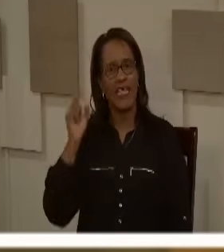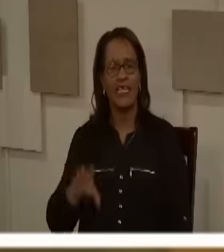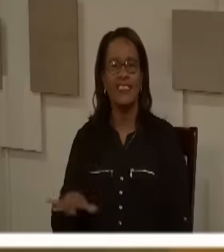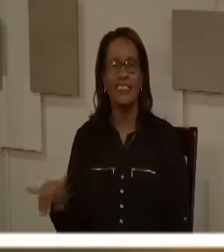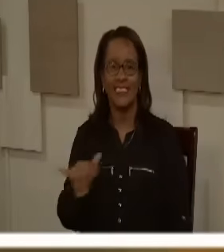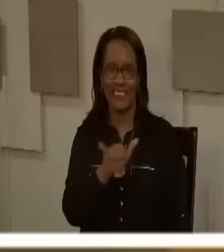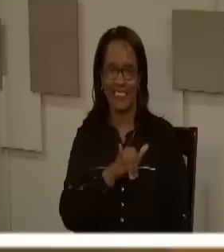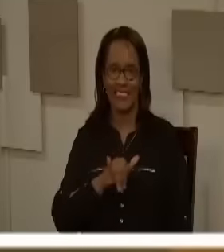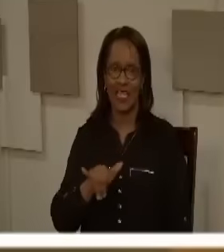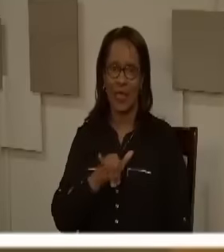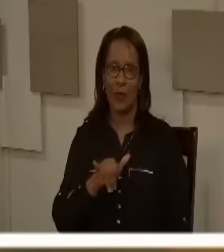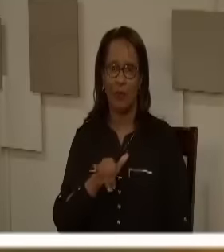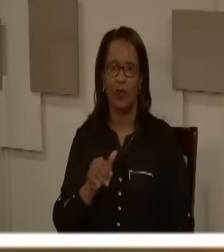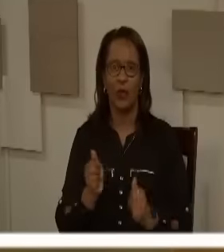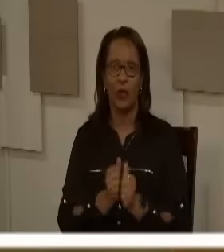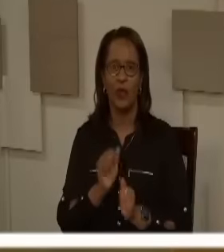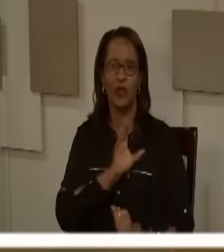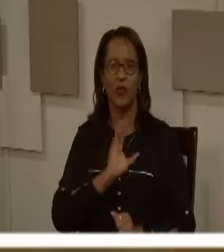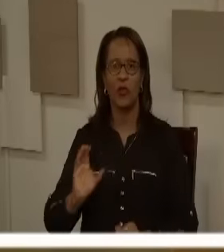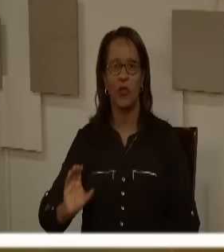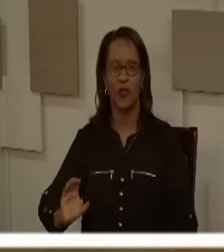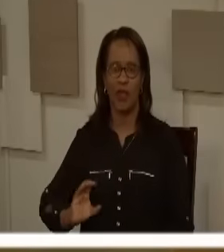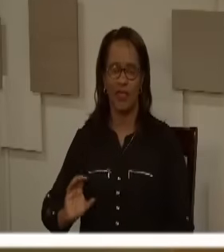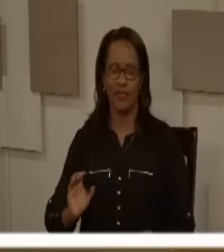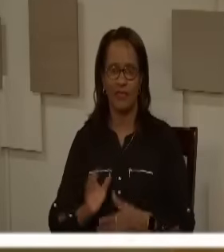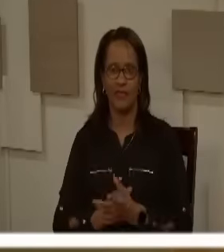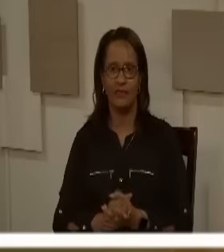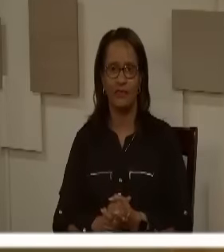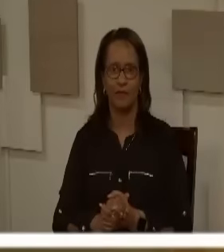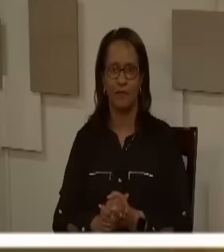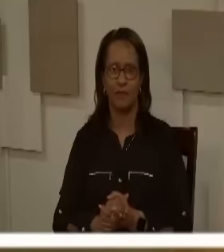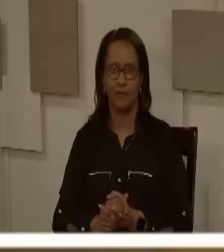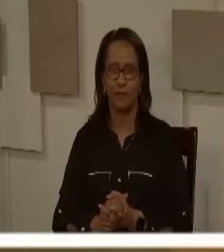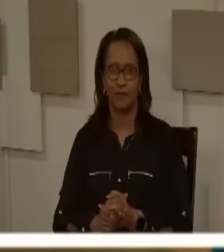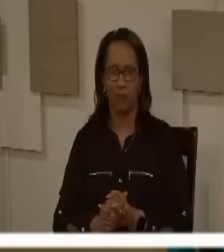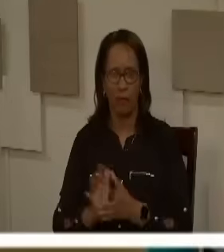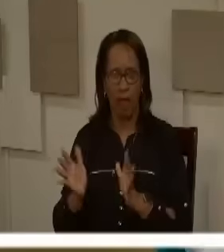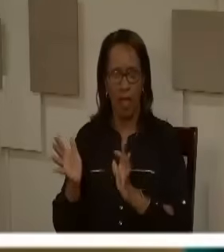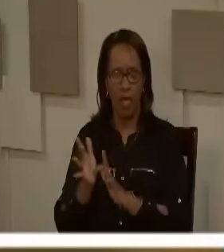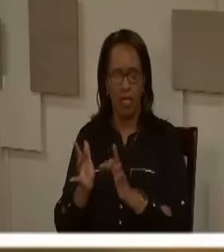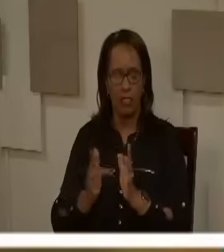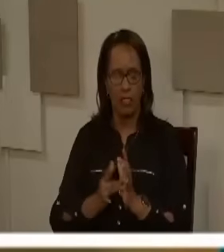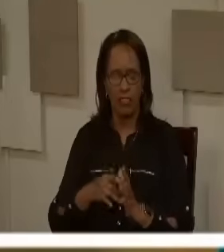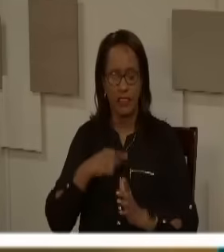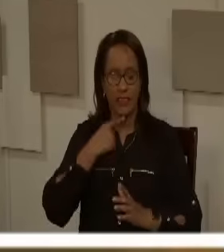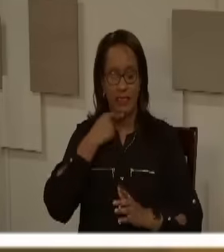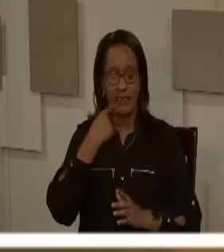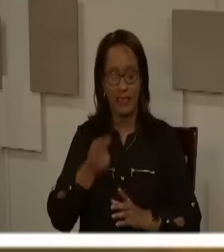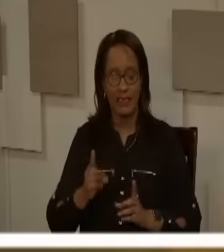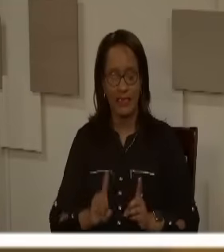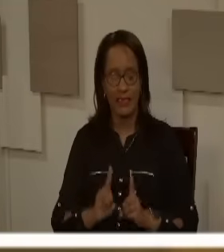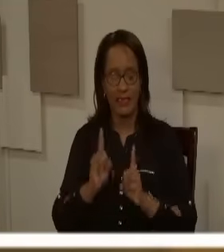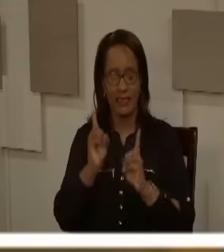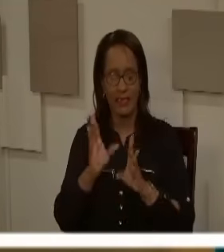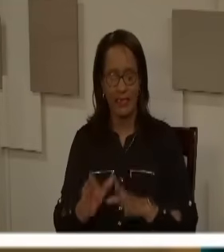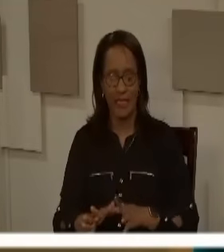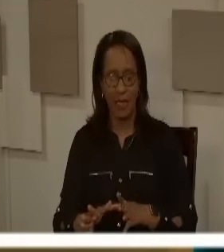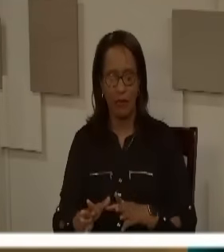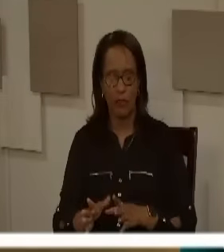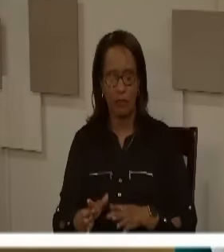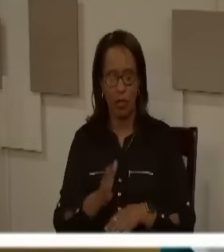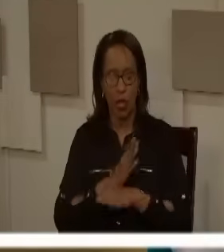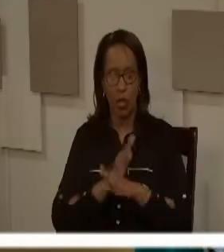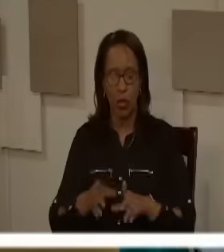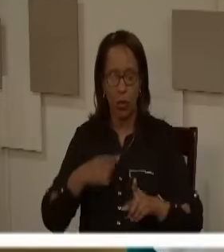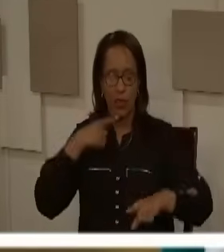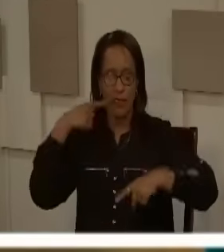Israel was expecting a Messiah. And that expectation had spread everywhere. And people at the time of